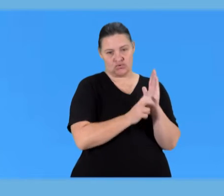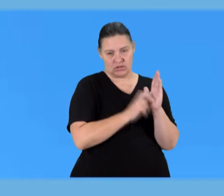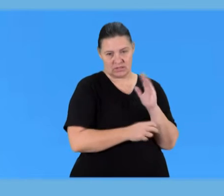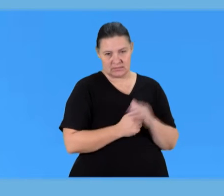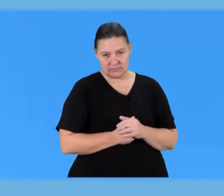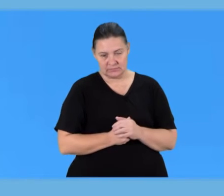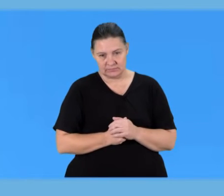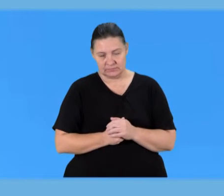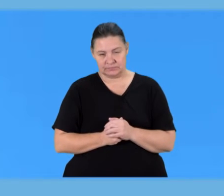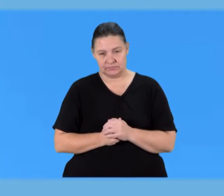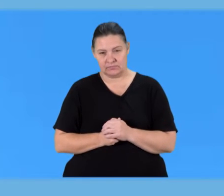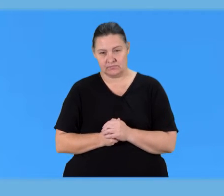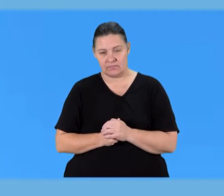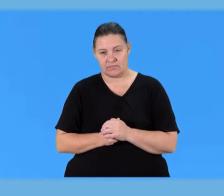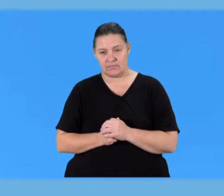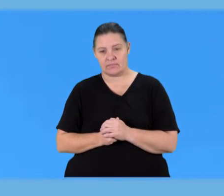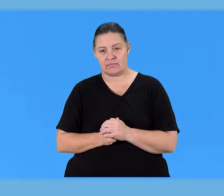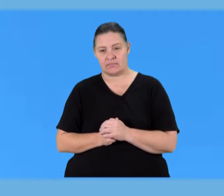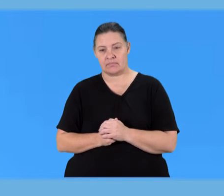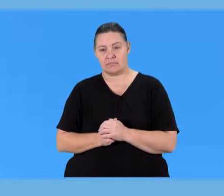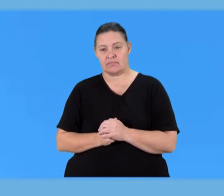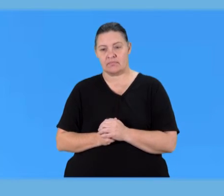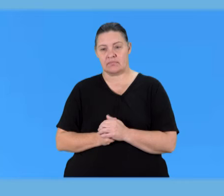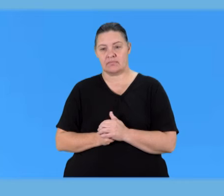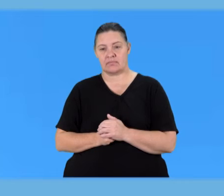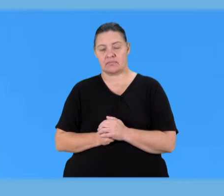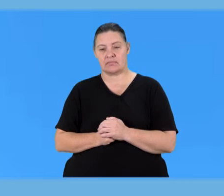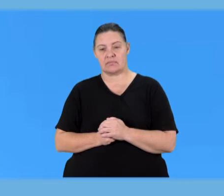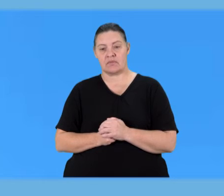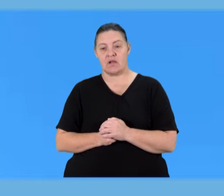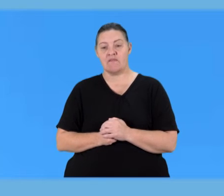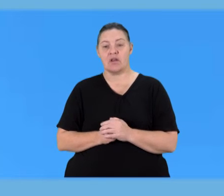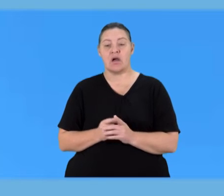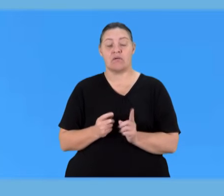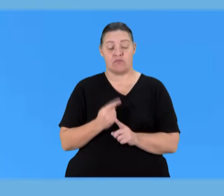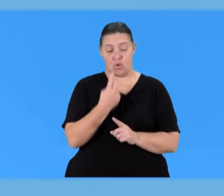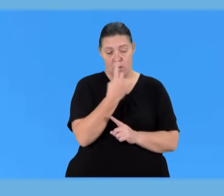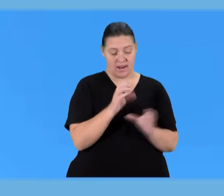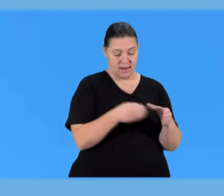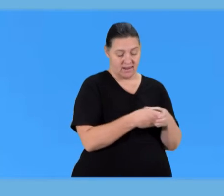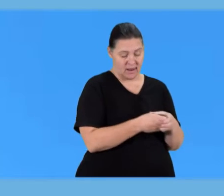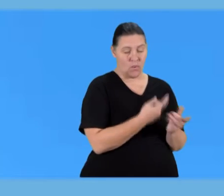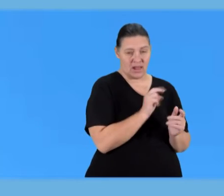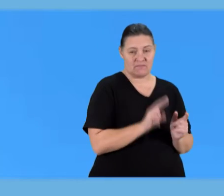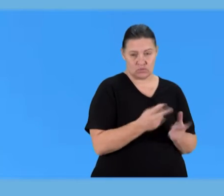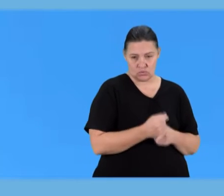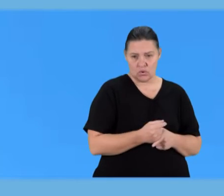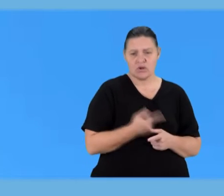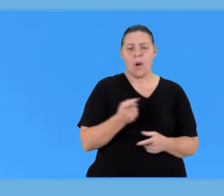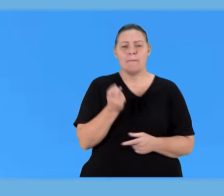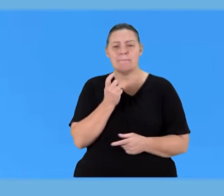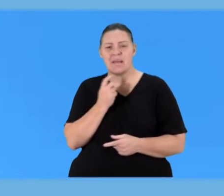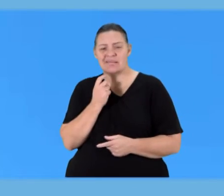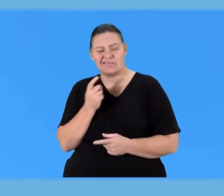particular general equation there. So, when metals from group 2, so we have looked at metals from group 1.